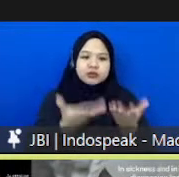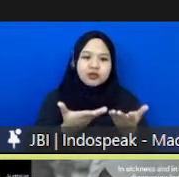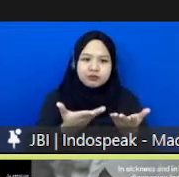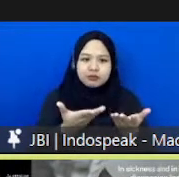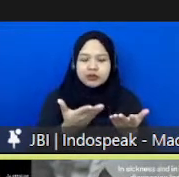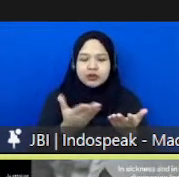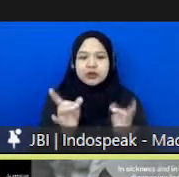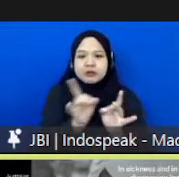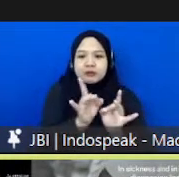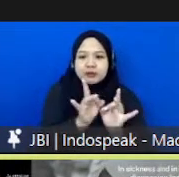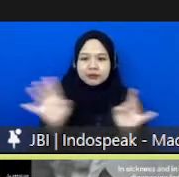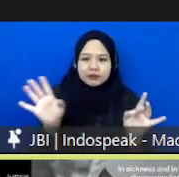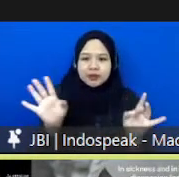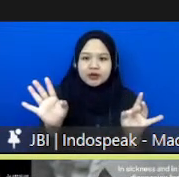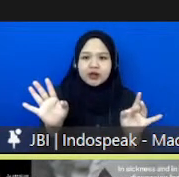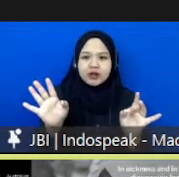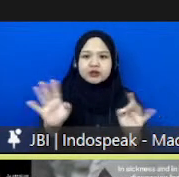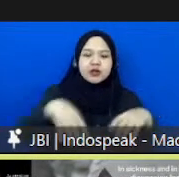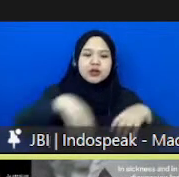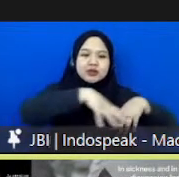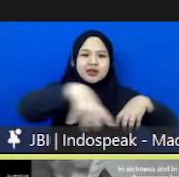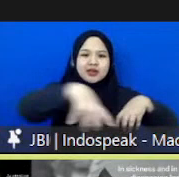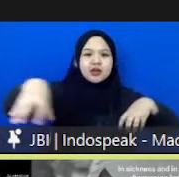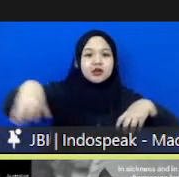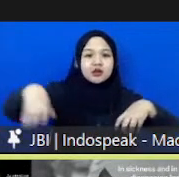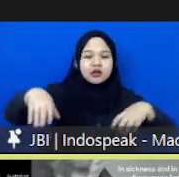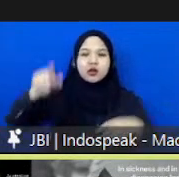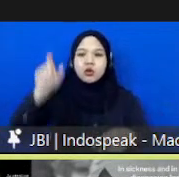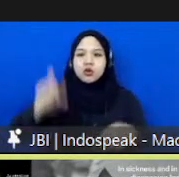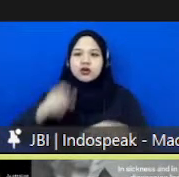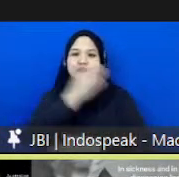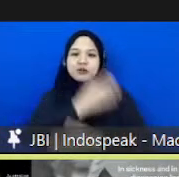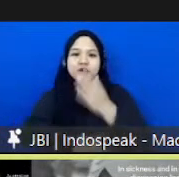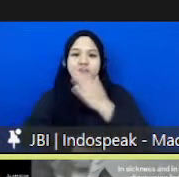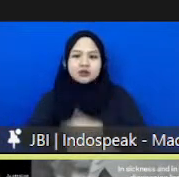differences in different areas between people with disabilities